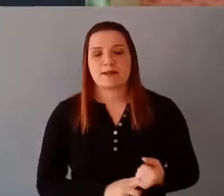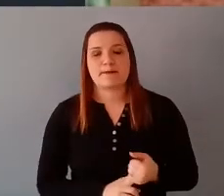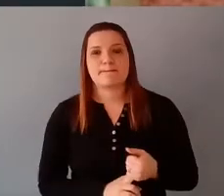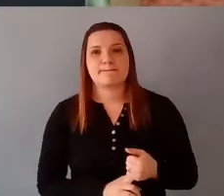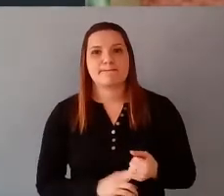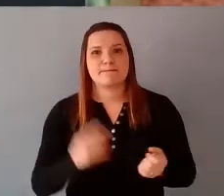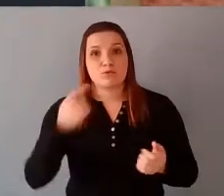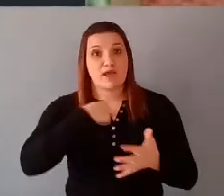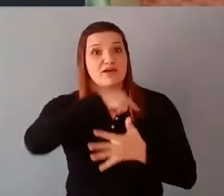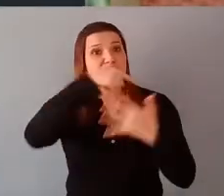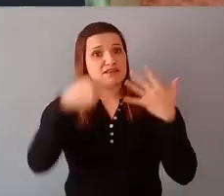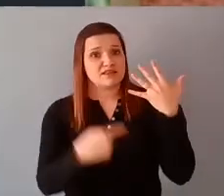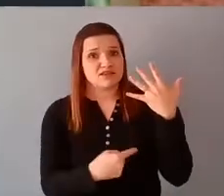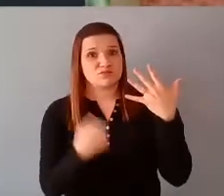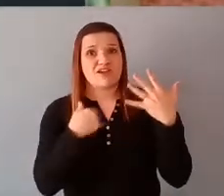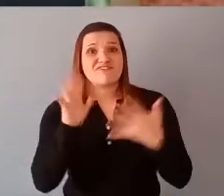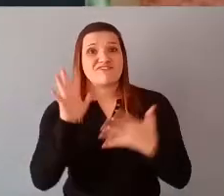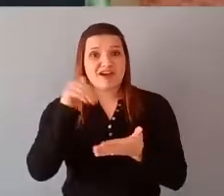a list. We have